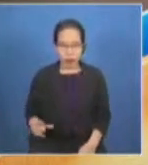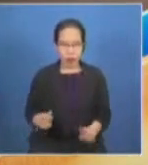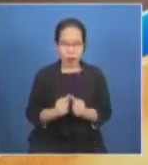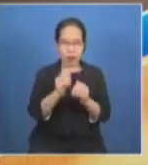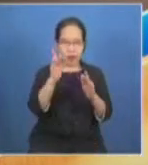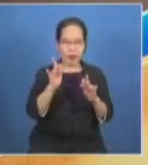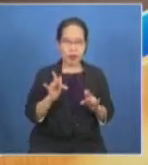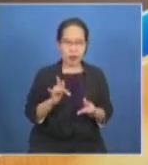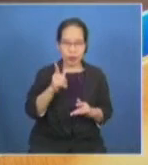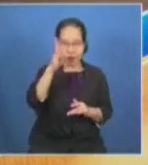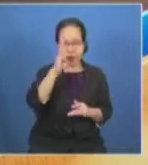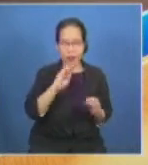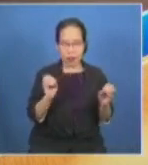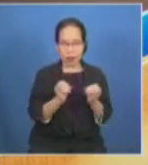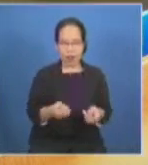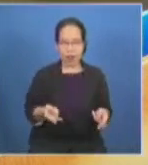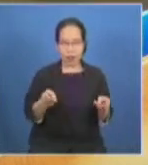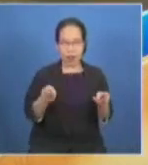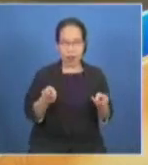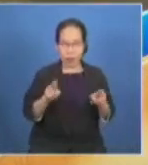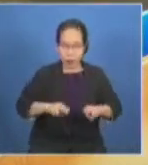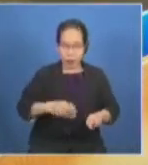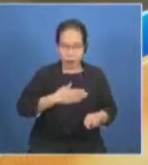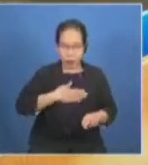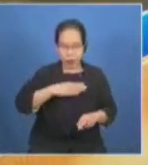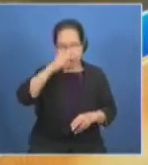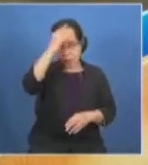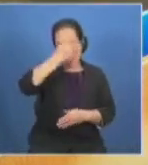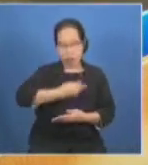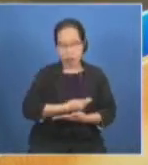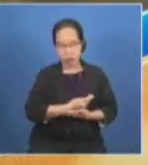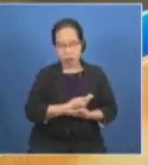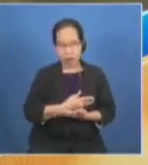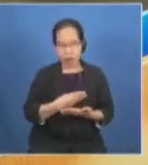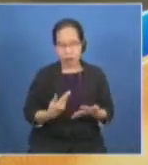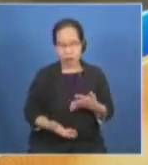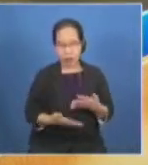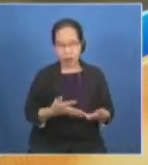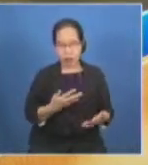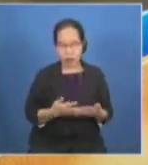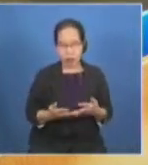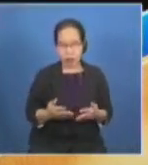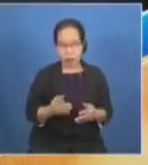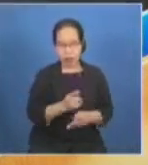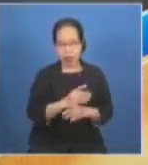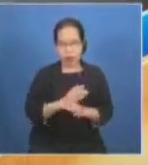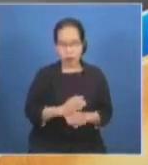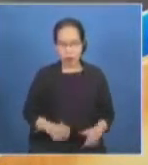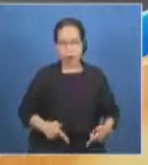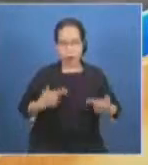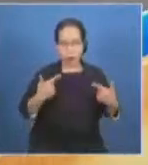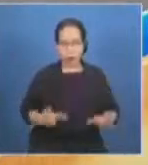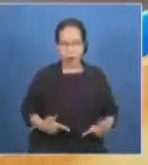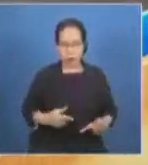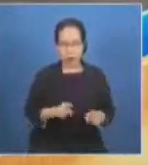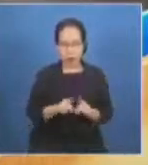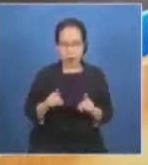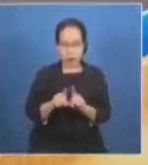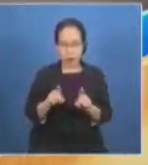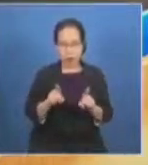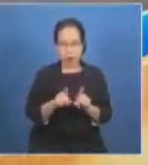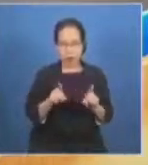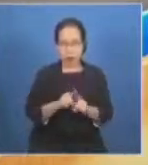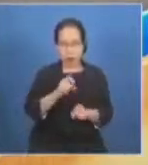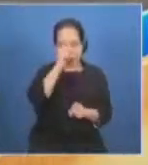Lord." With the mercy and help of God, nothing happened to my son. And through the concerted efforts of the brotherhood and also